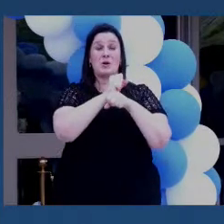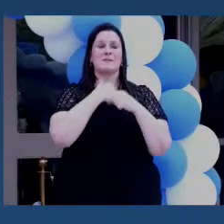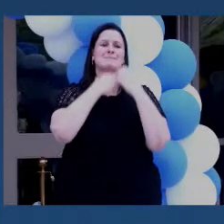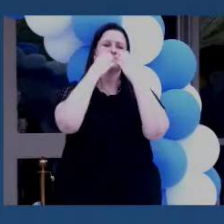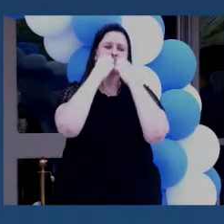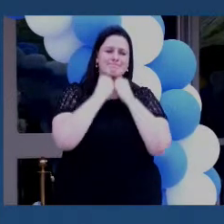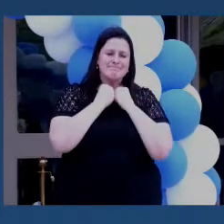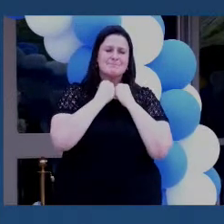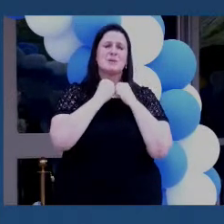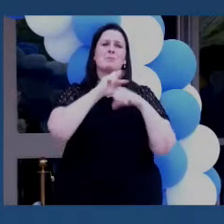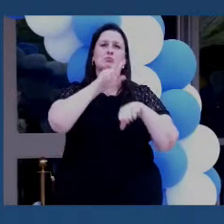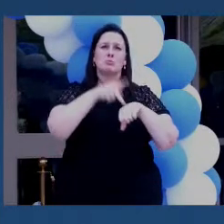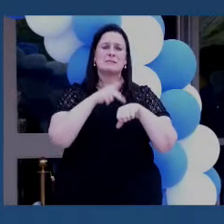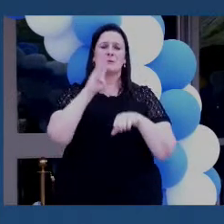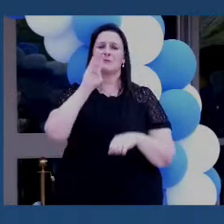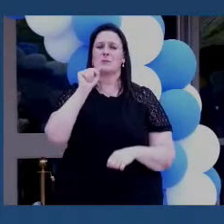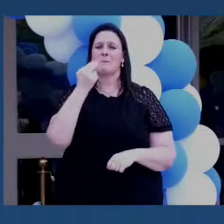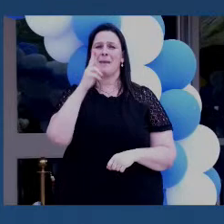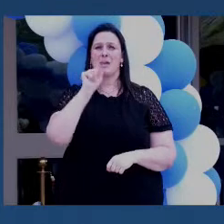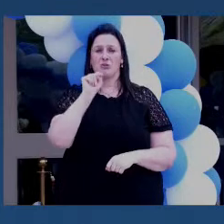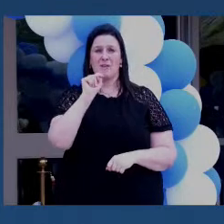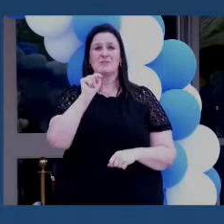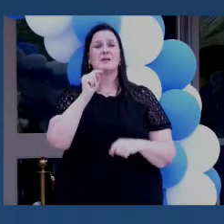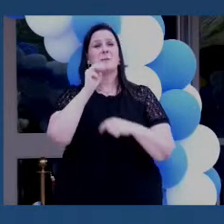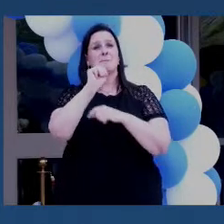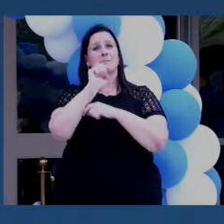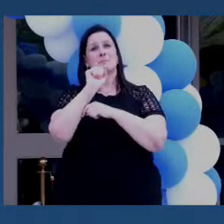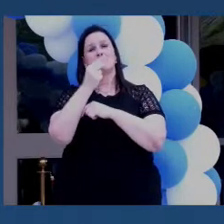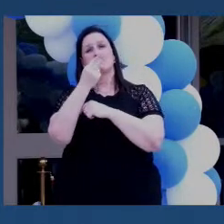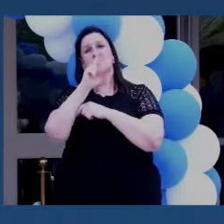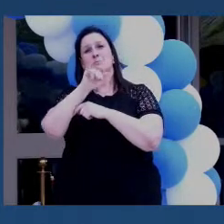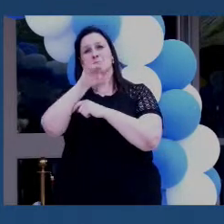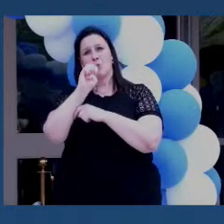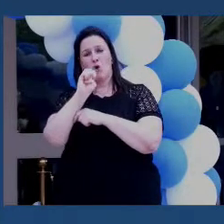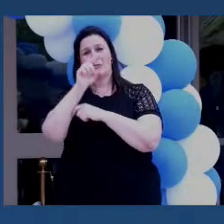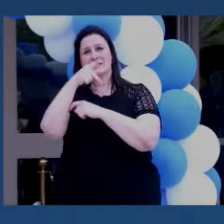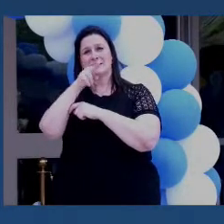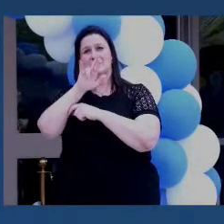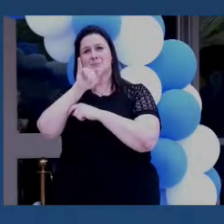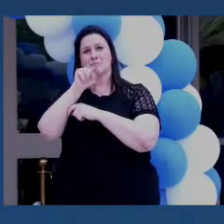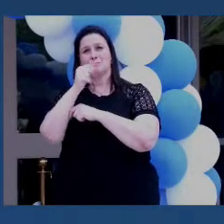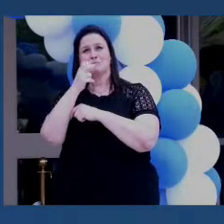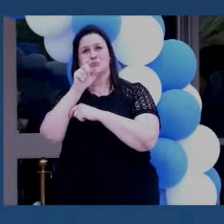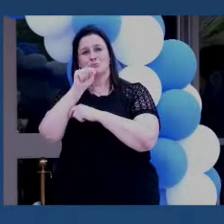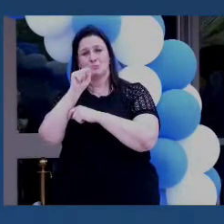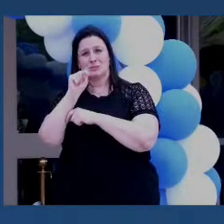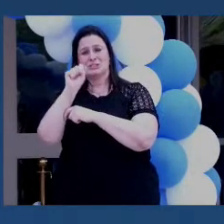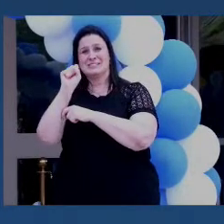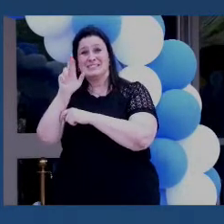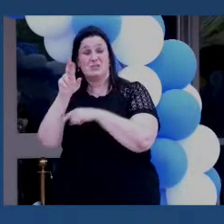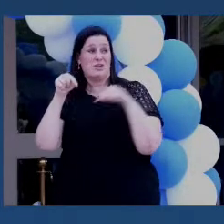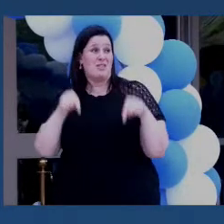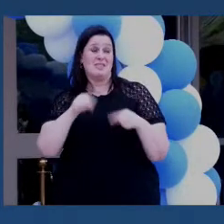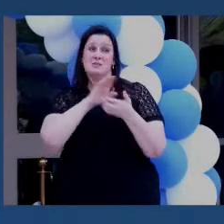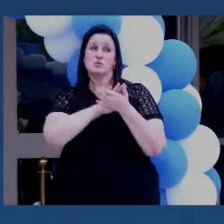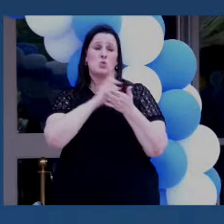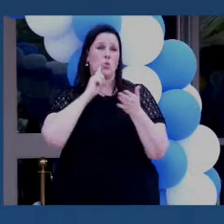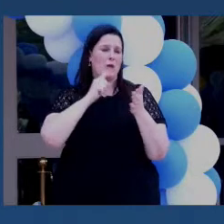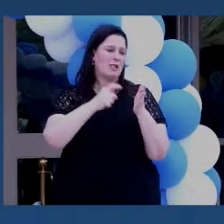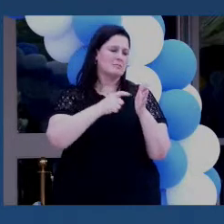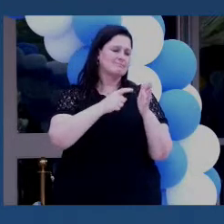Bancroft principal and icon, Maurice Pritchett Sr. This school will leave an indelible mark on the city of